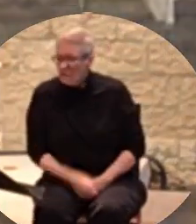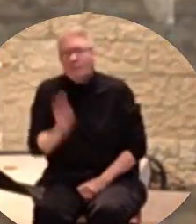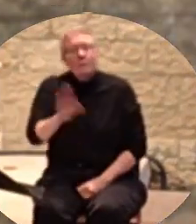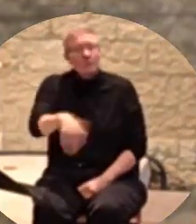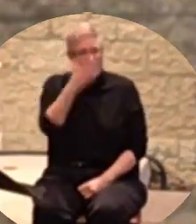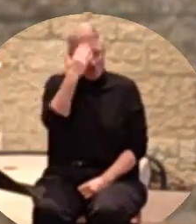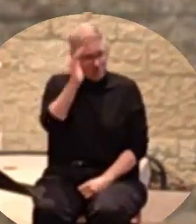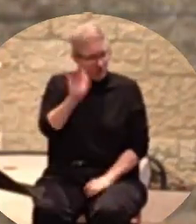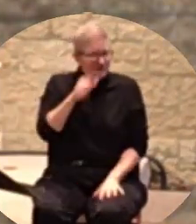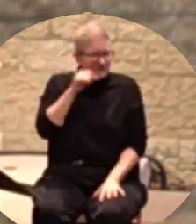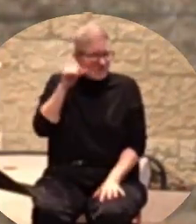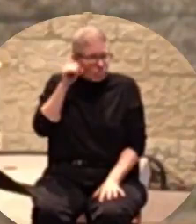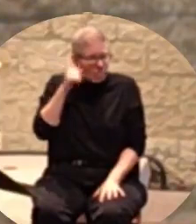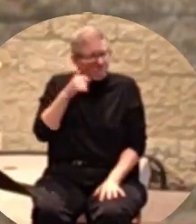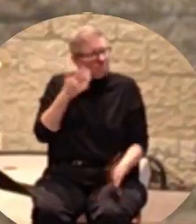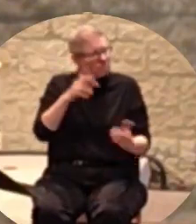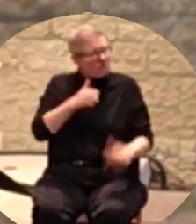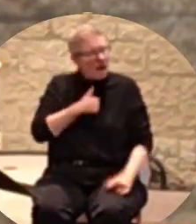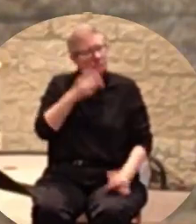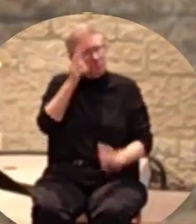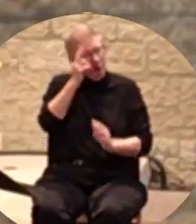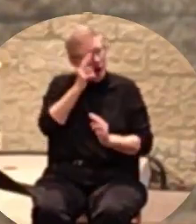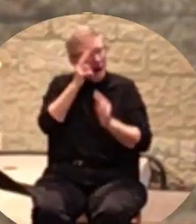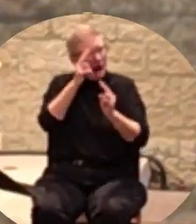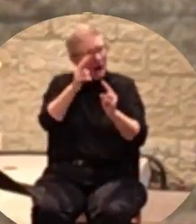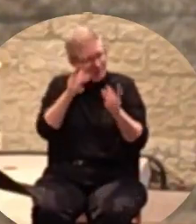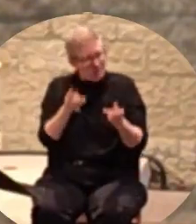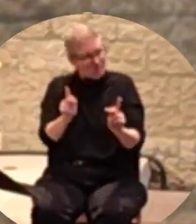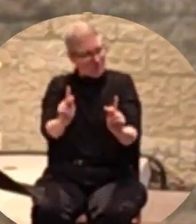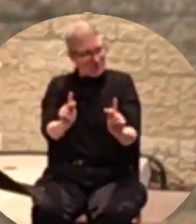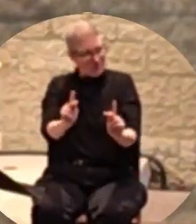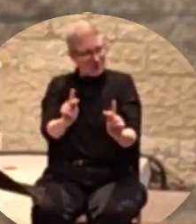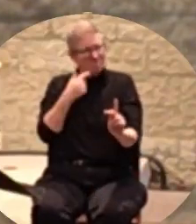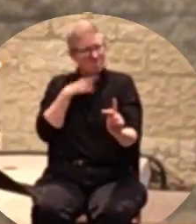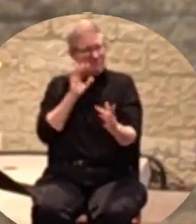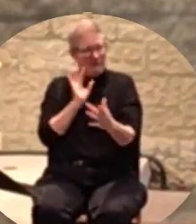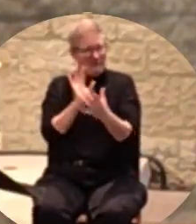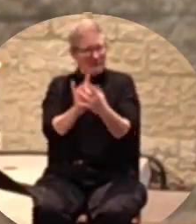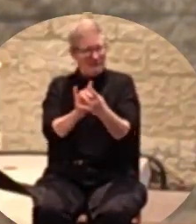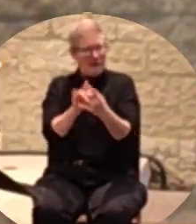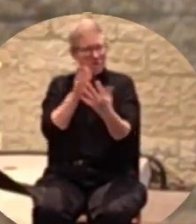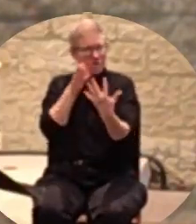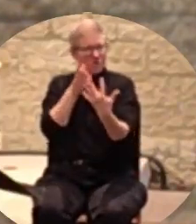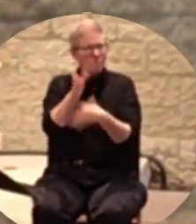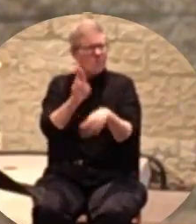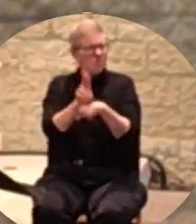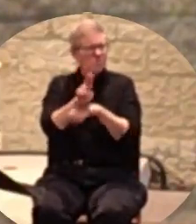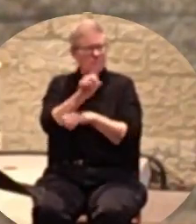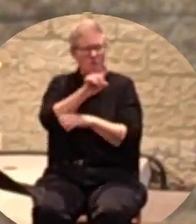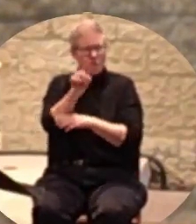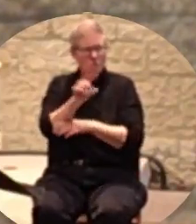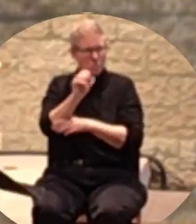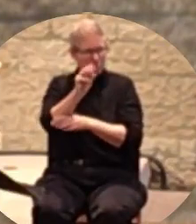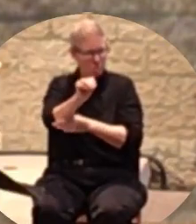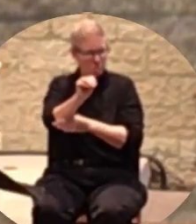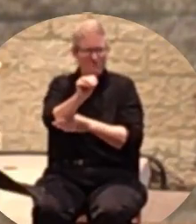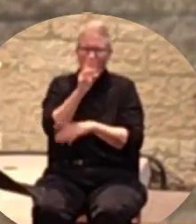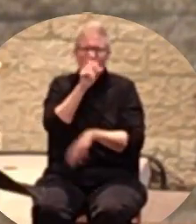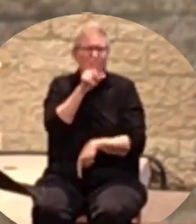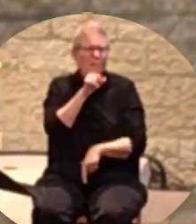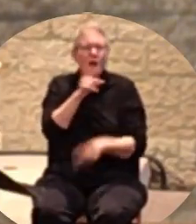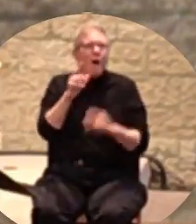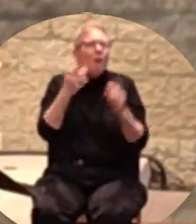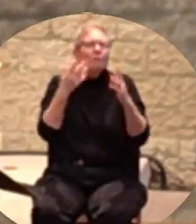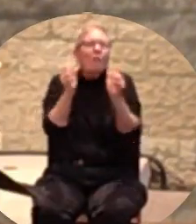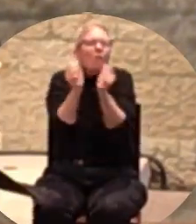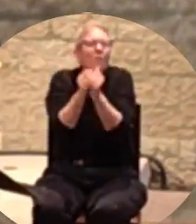yesterday I had the honor and the privilege of tuning in by Zoom with our Youth and Family Ministry program. And it was so much fun. I always